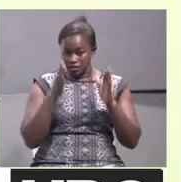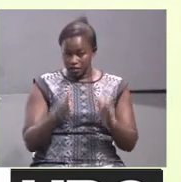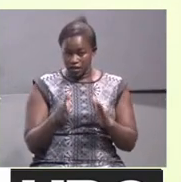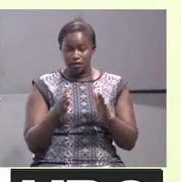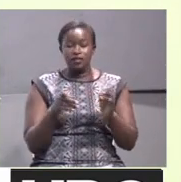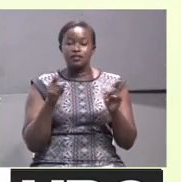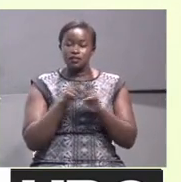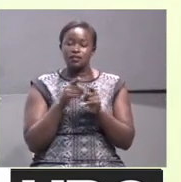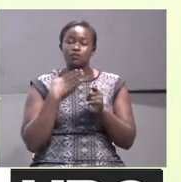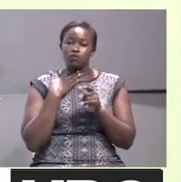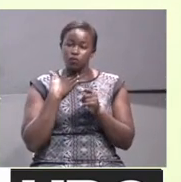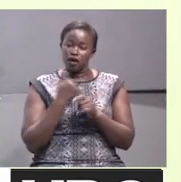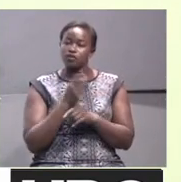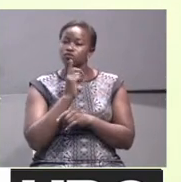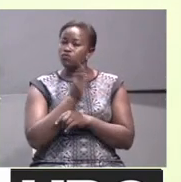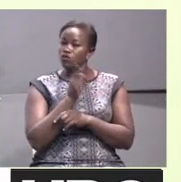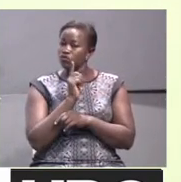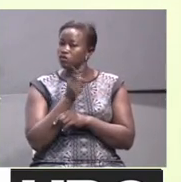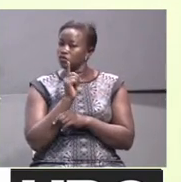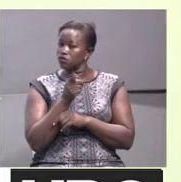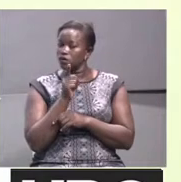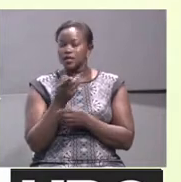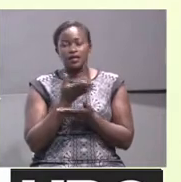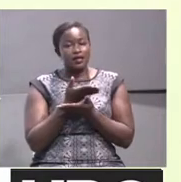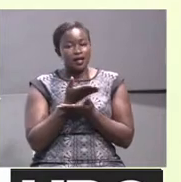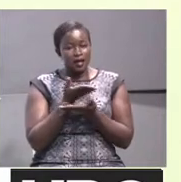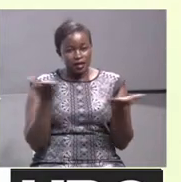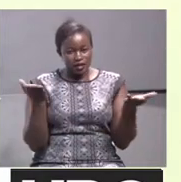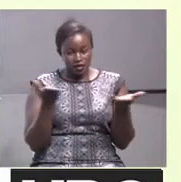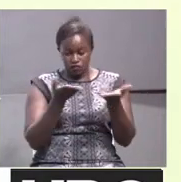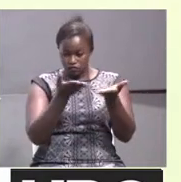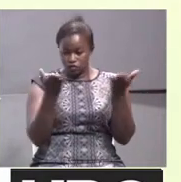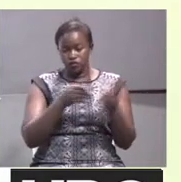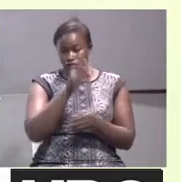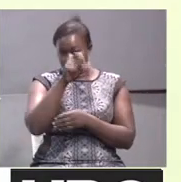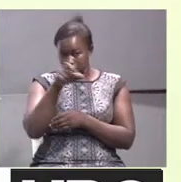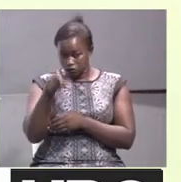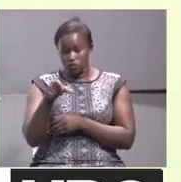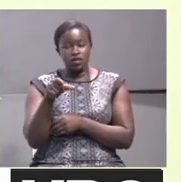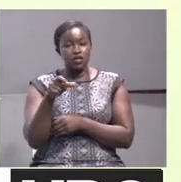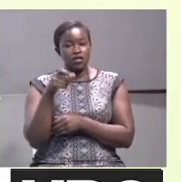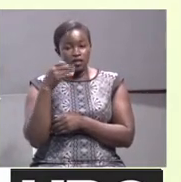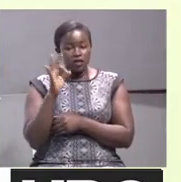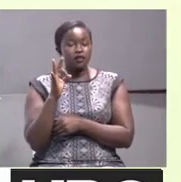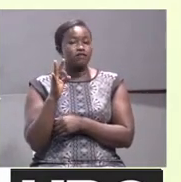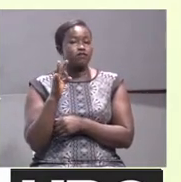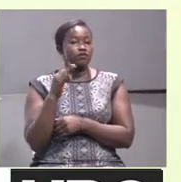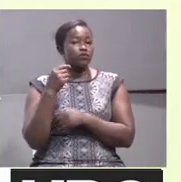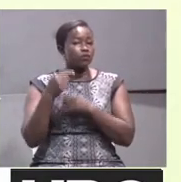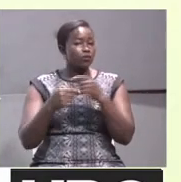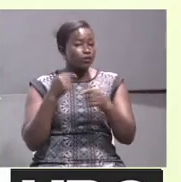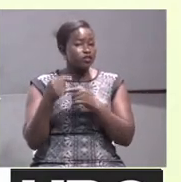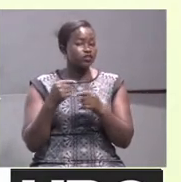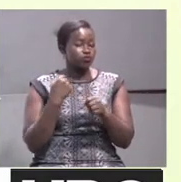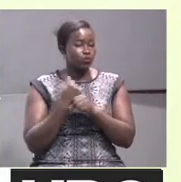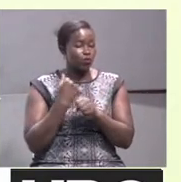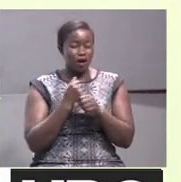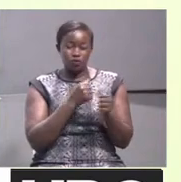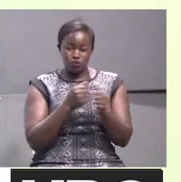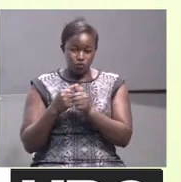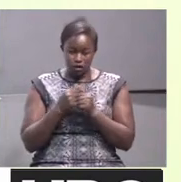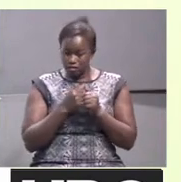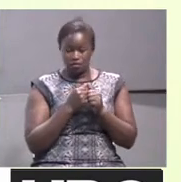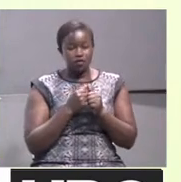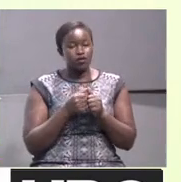want to warn any of those persons who will be found harboring or collaborating with